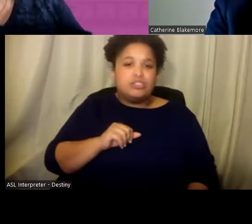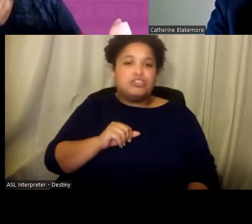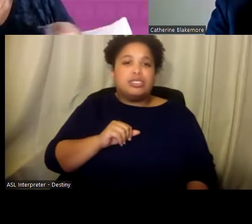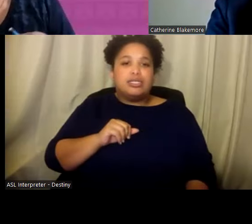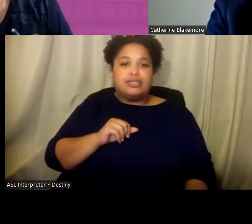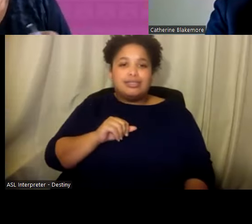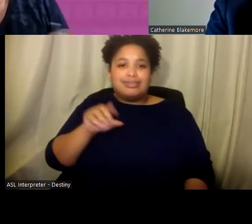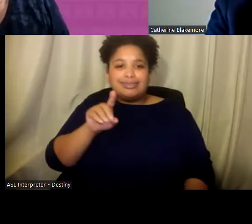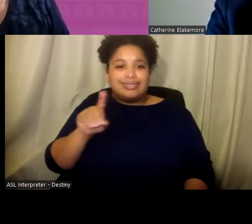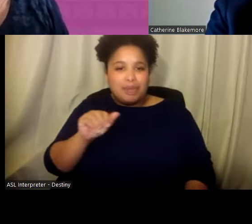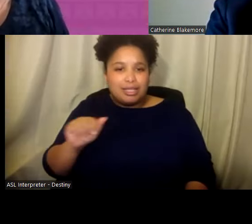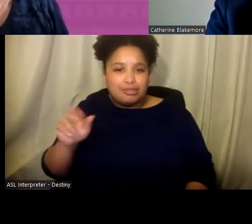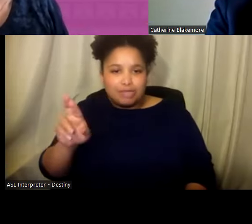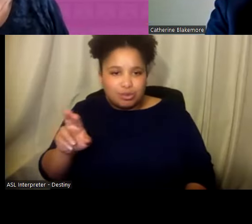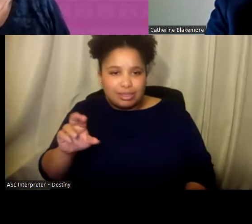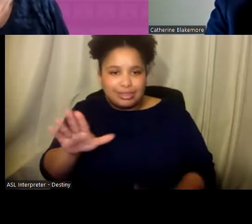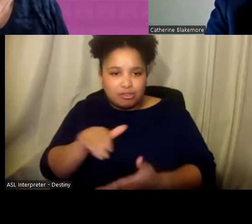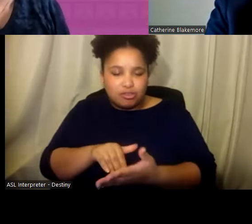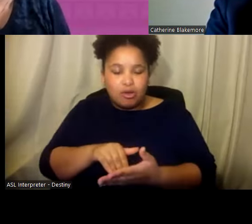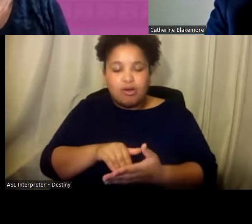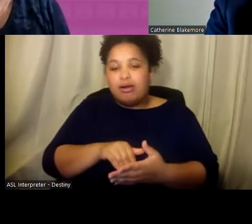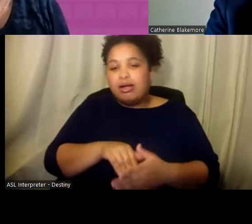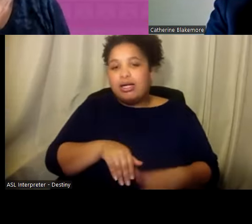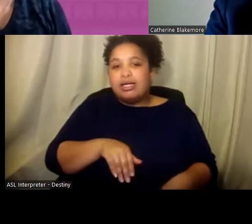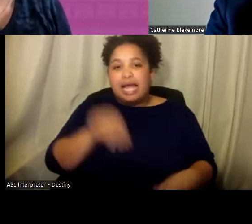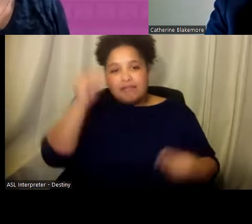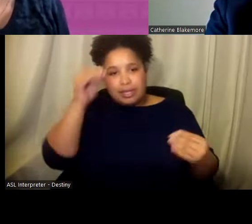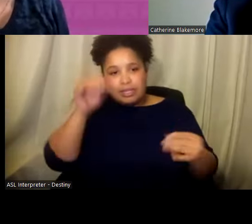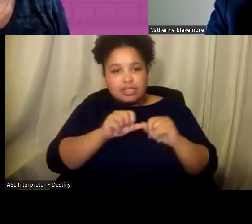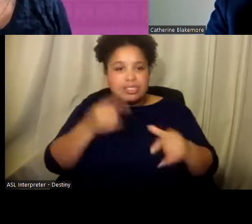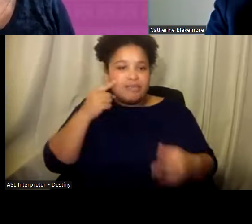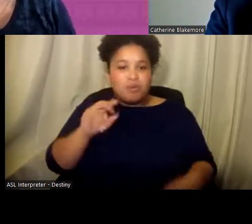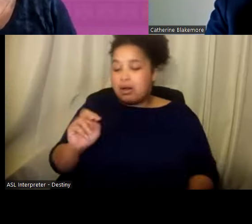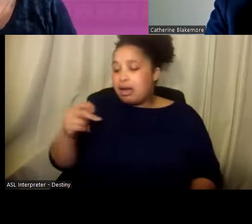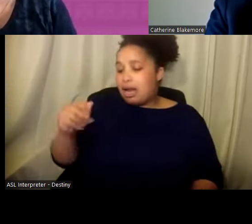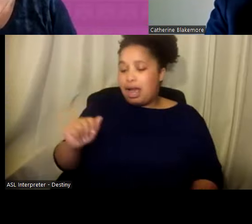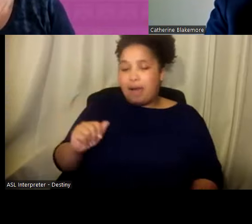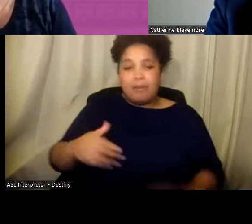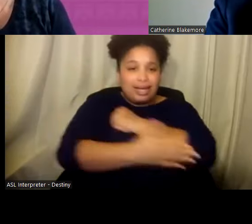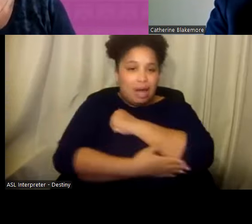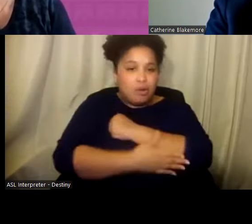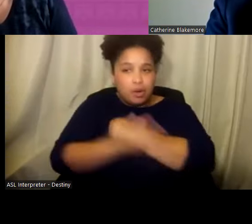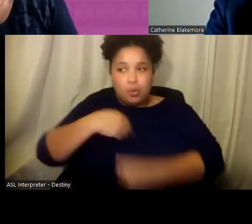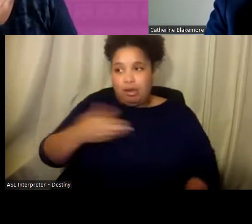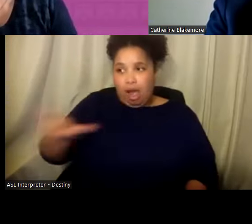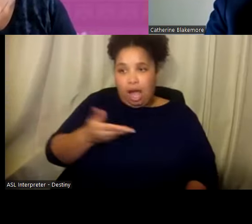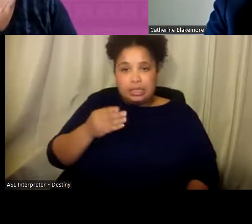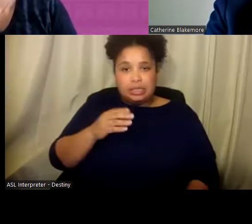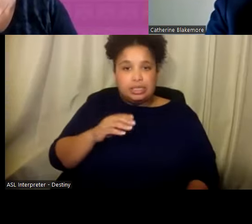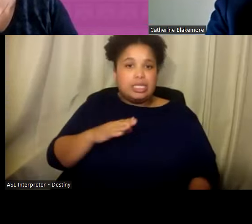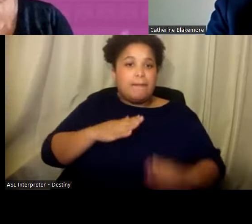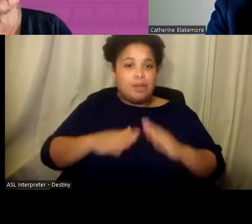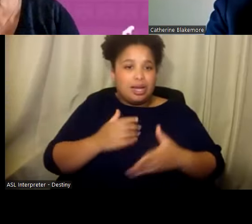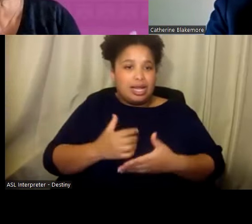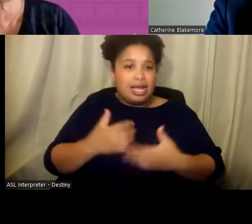Centers, we're the information and assistance provider for Napa County. And we did hire a community health worker for that